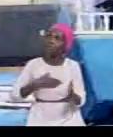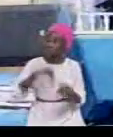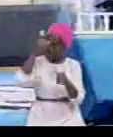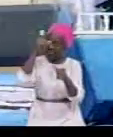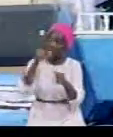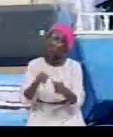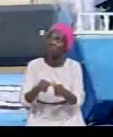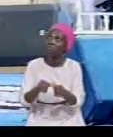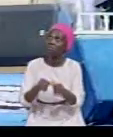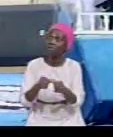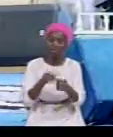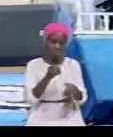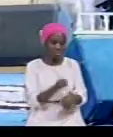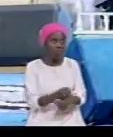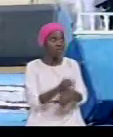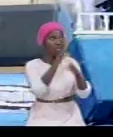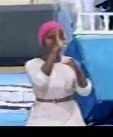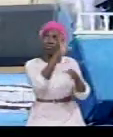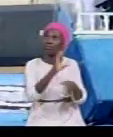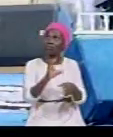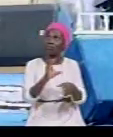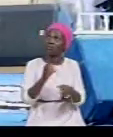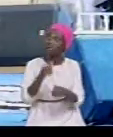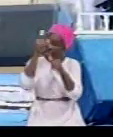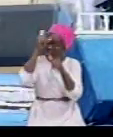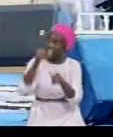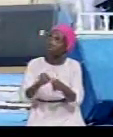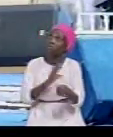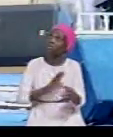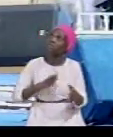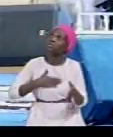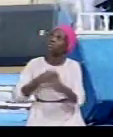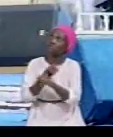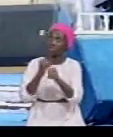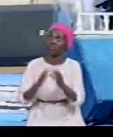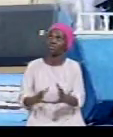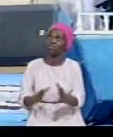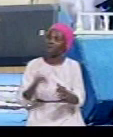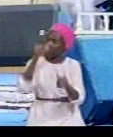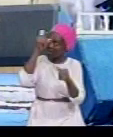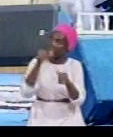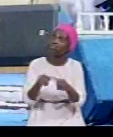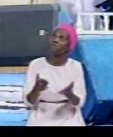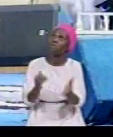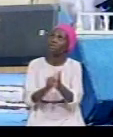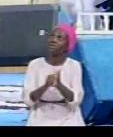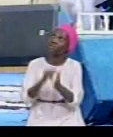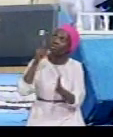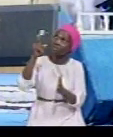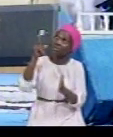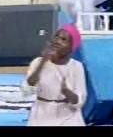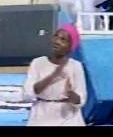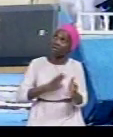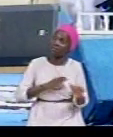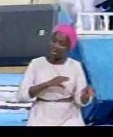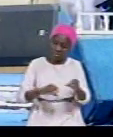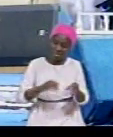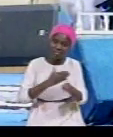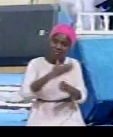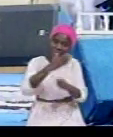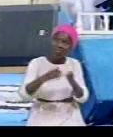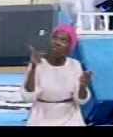my Savior. Remember my Lord. And remember, he did the perfect, complete work